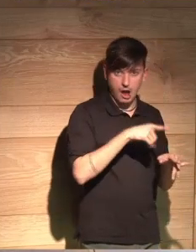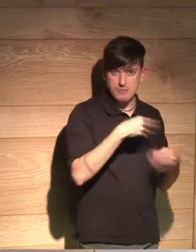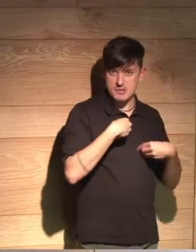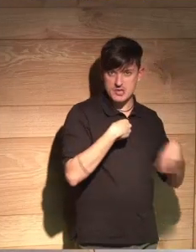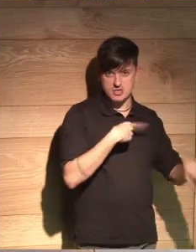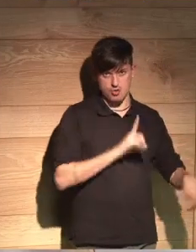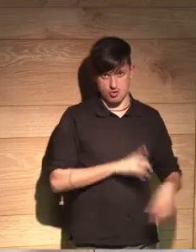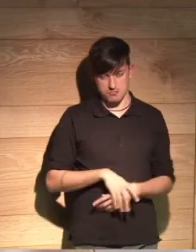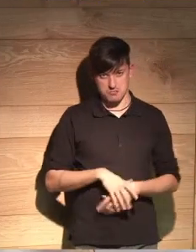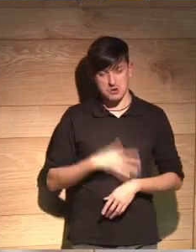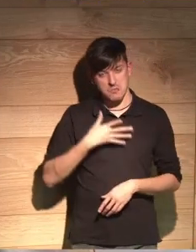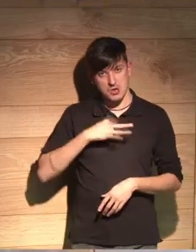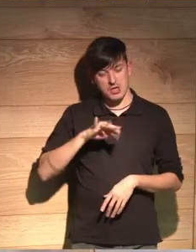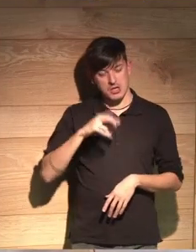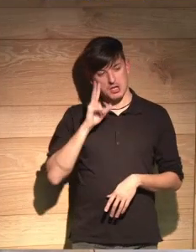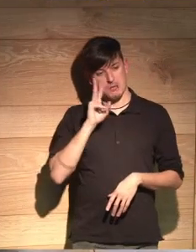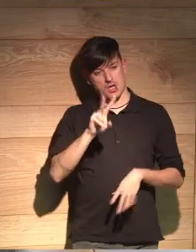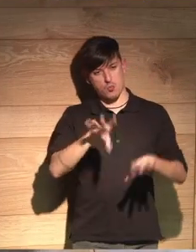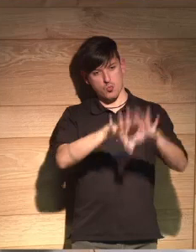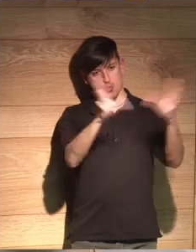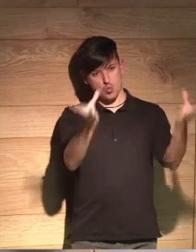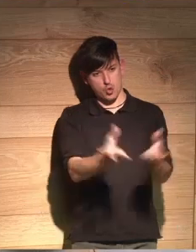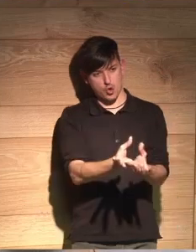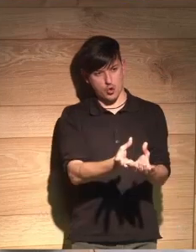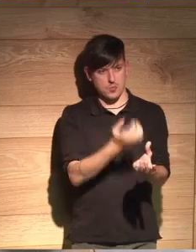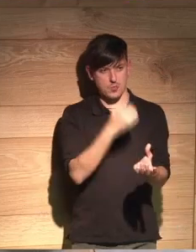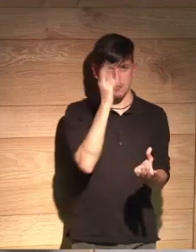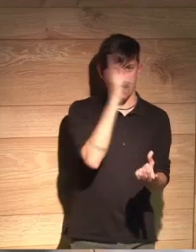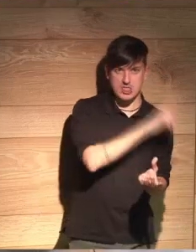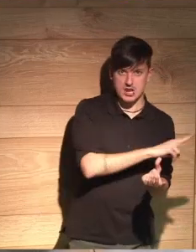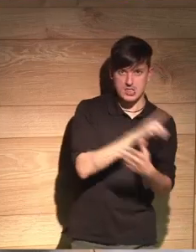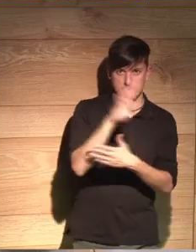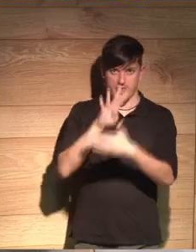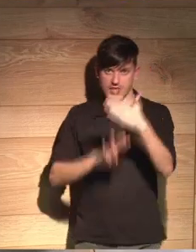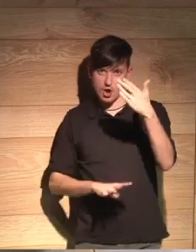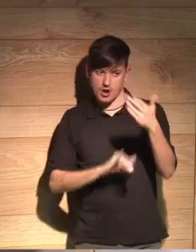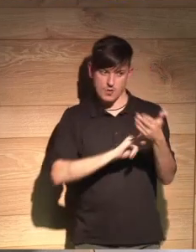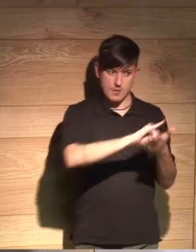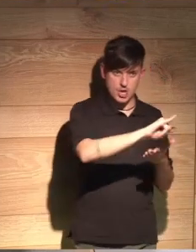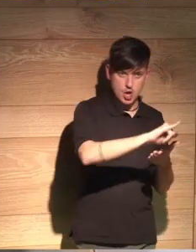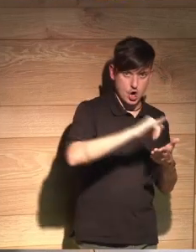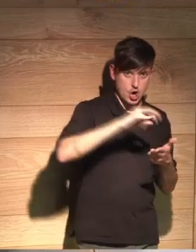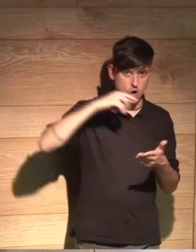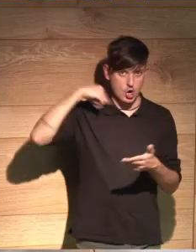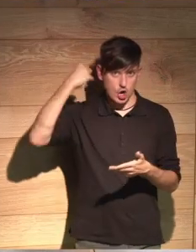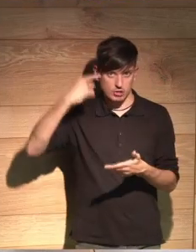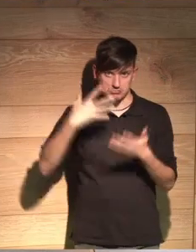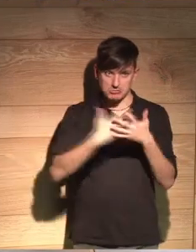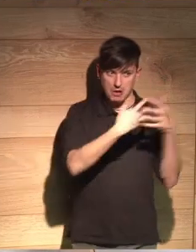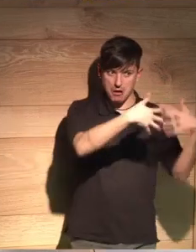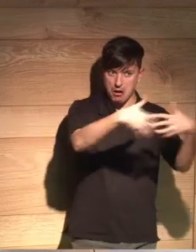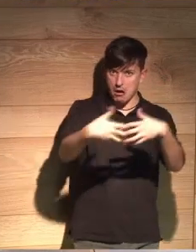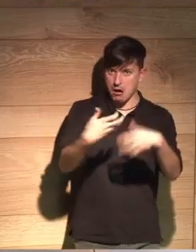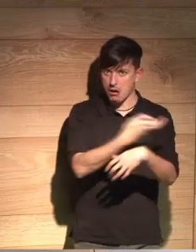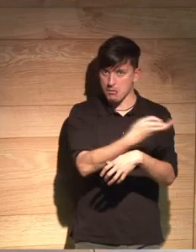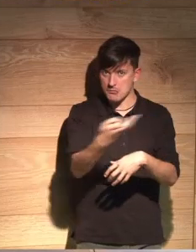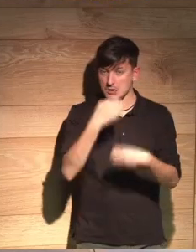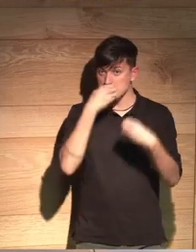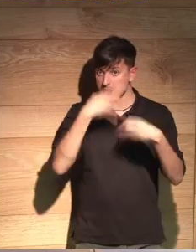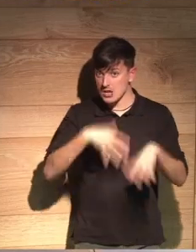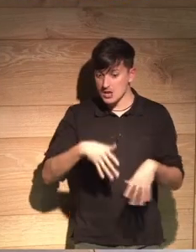in Cuba, all the billions of people in the world, but we'll see a world where Madrid, Barcelona, New York, London in the world